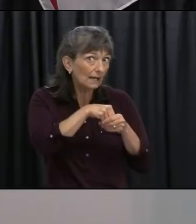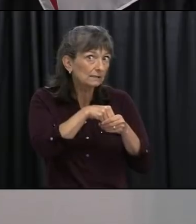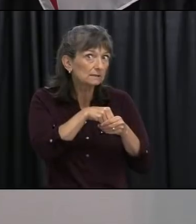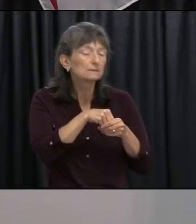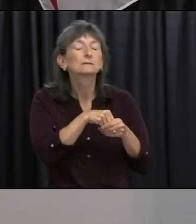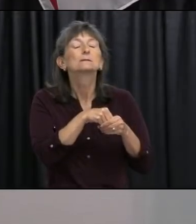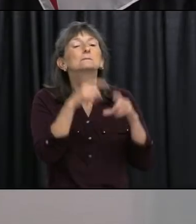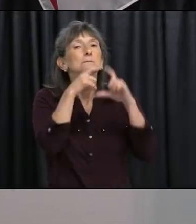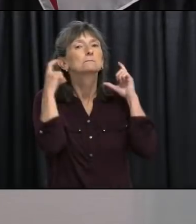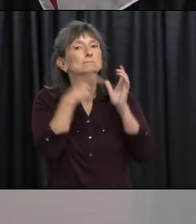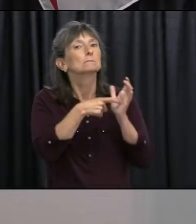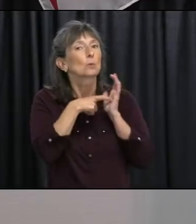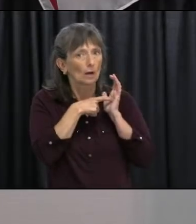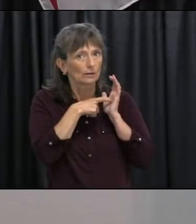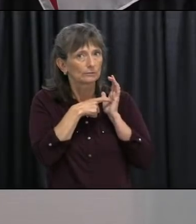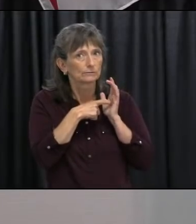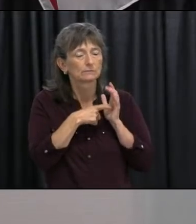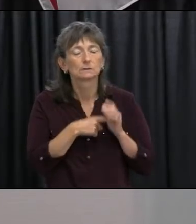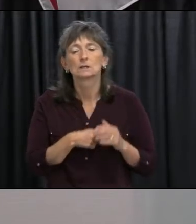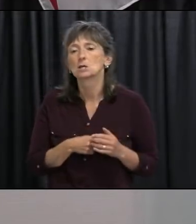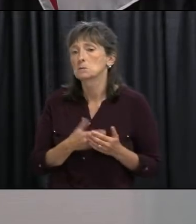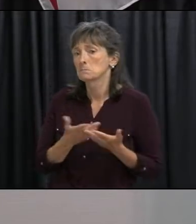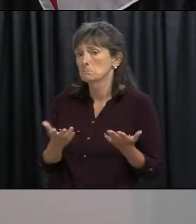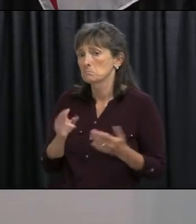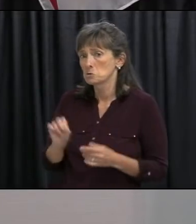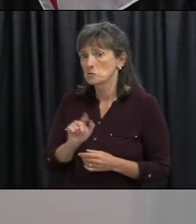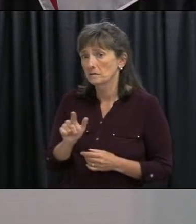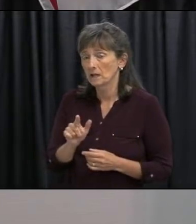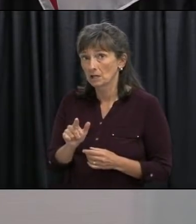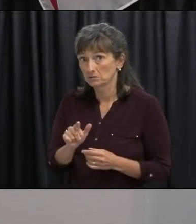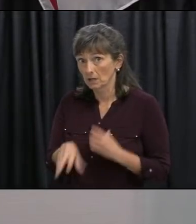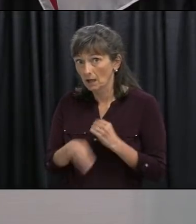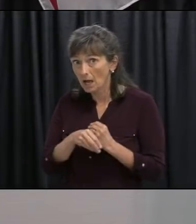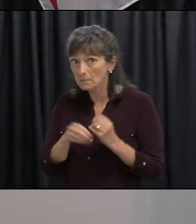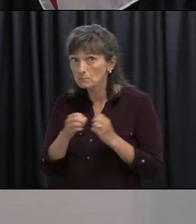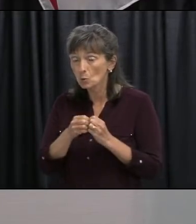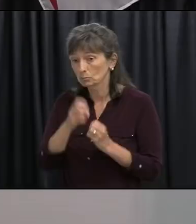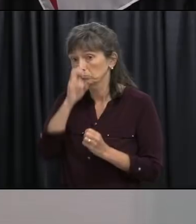Is there any talks of more regulations to do with masks?